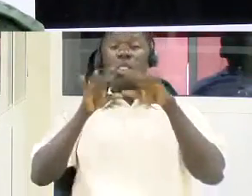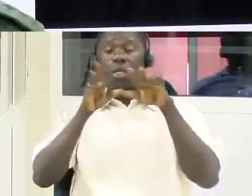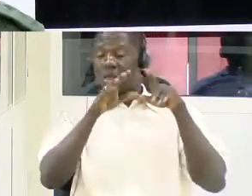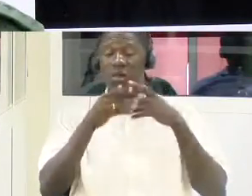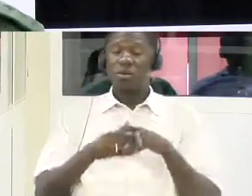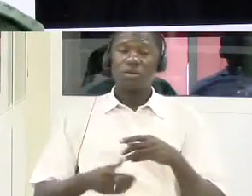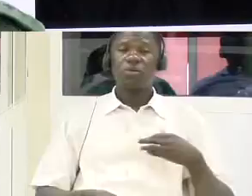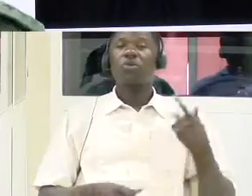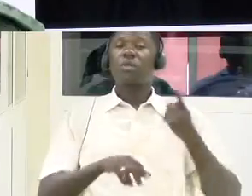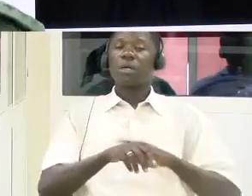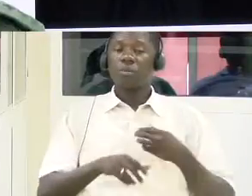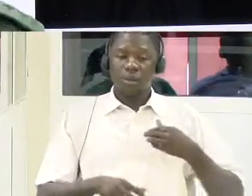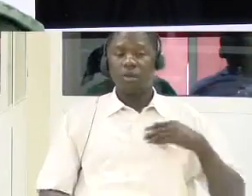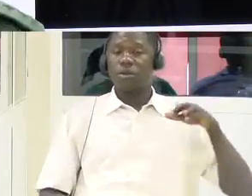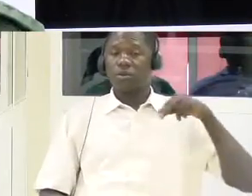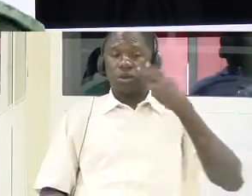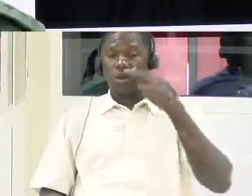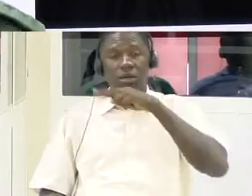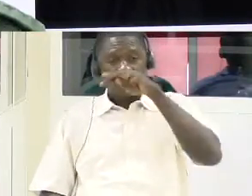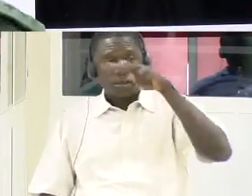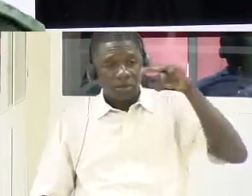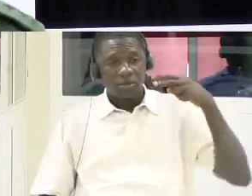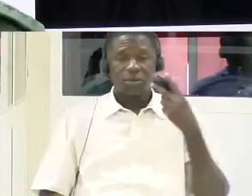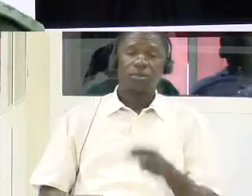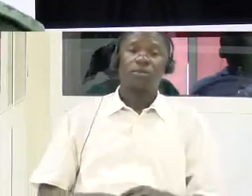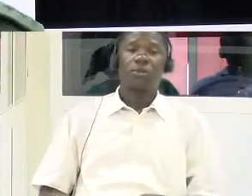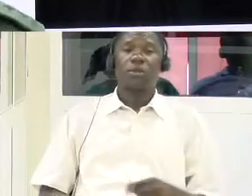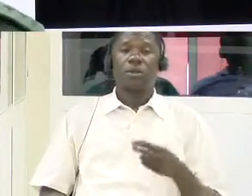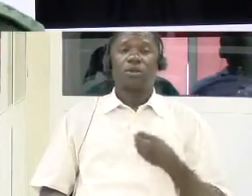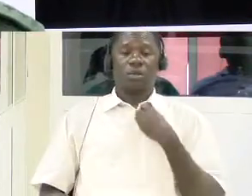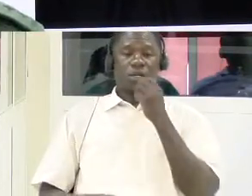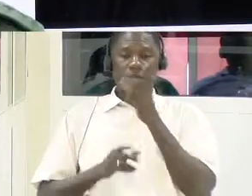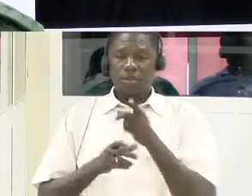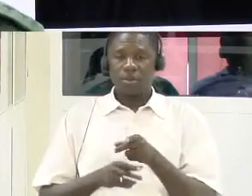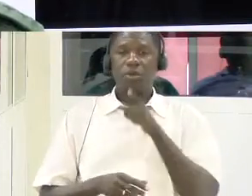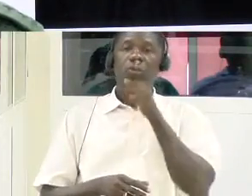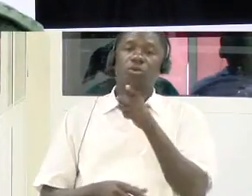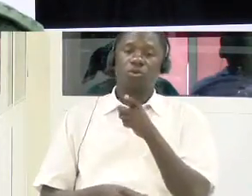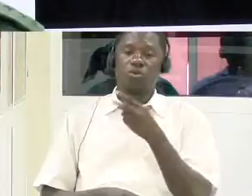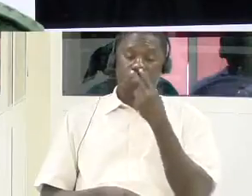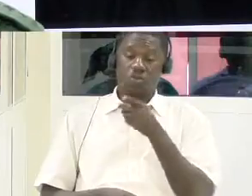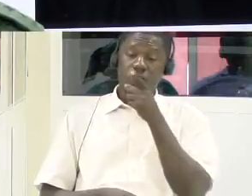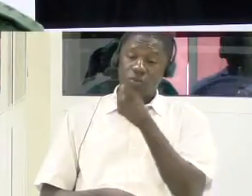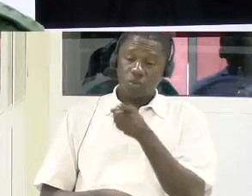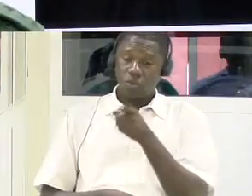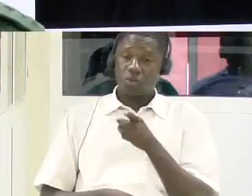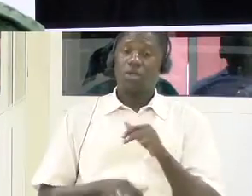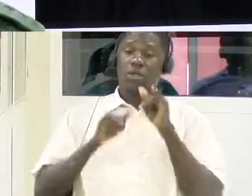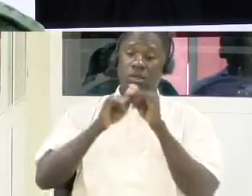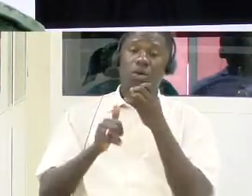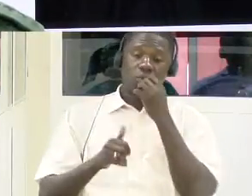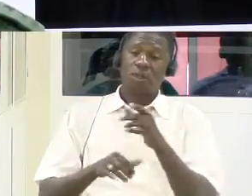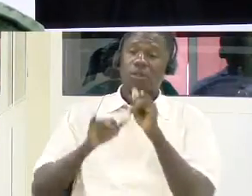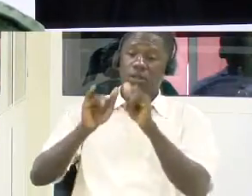go around, I tell them that, look, you have been deployed here. I know you are not given any instruction, but I said one thing,